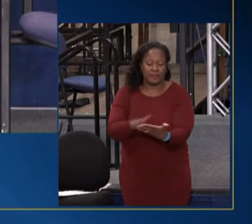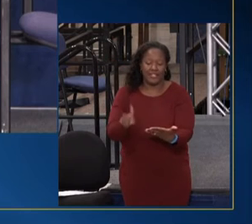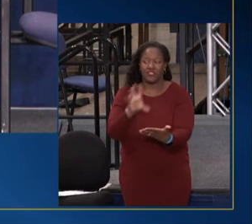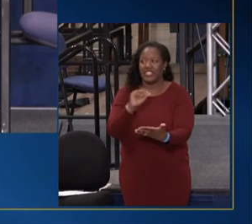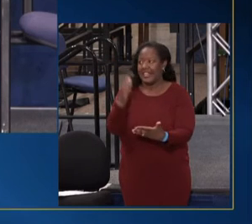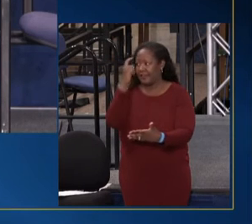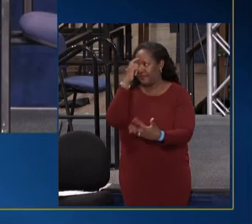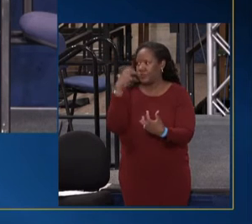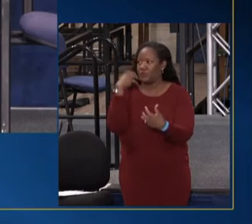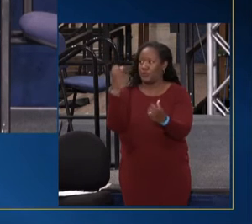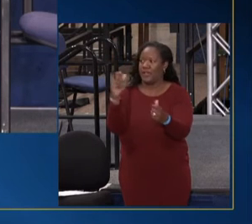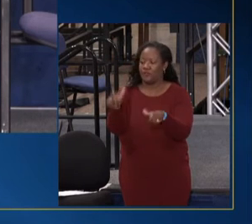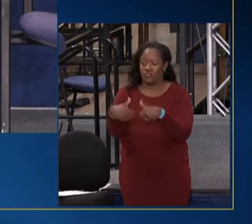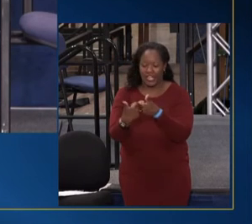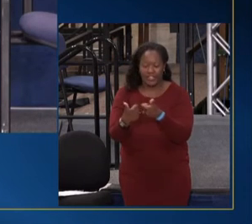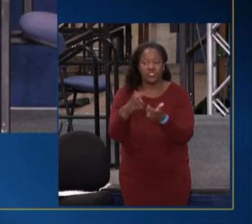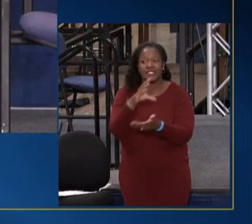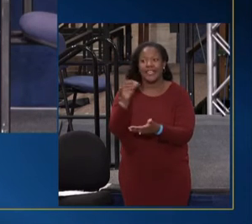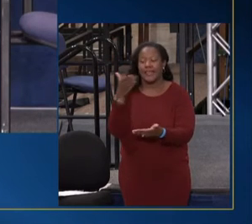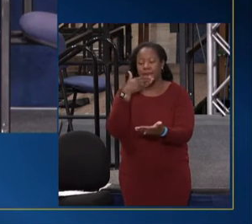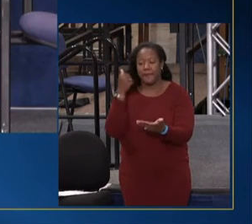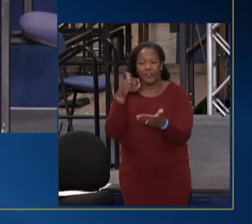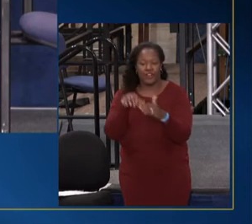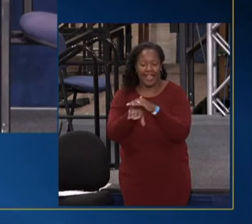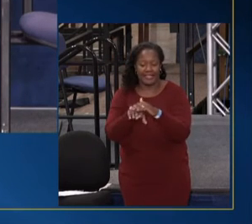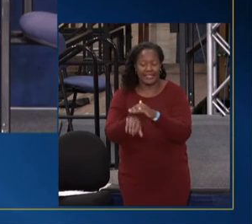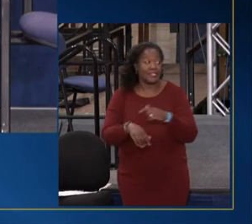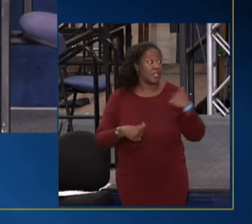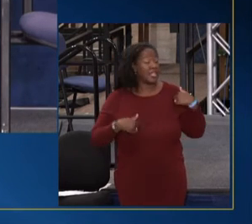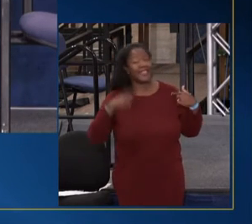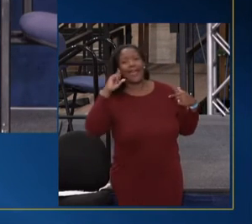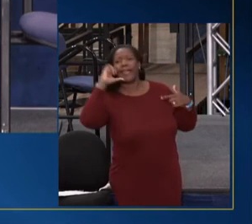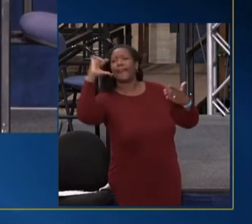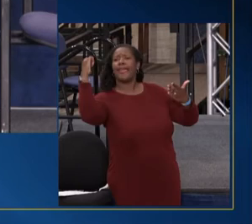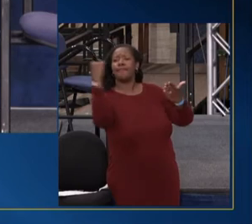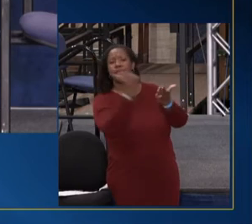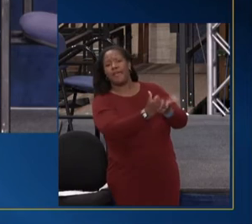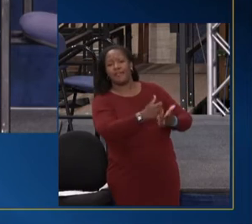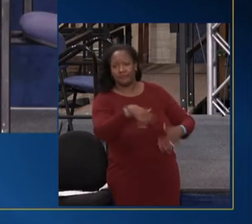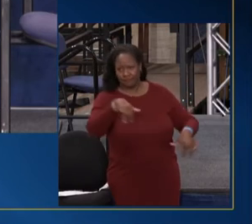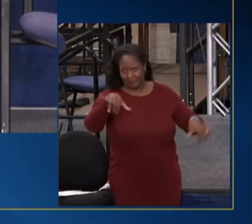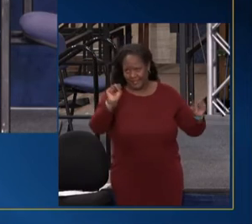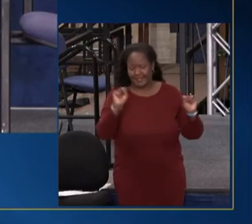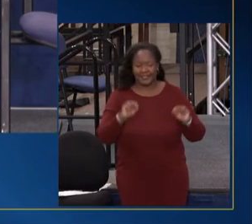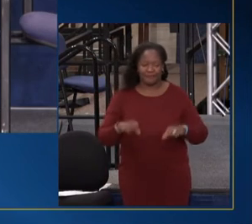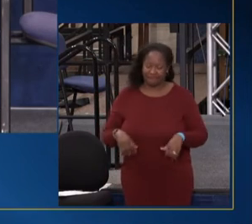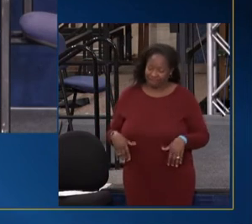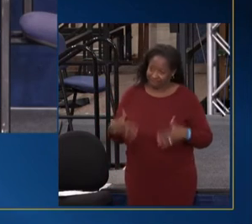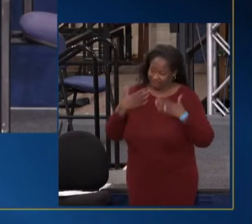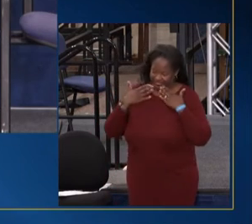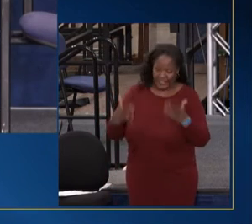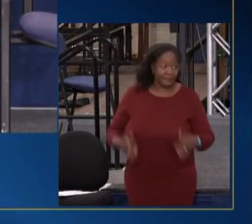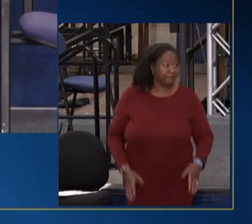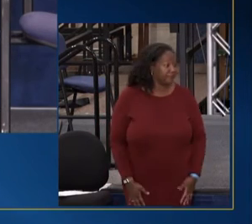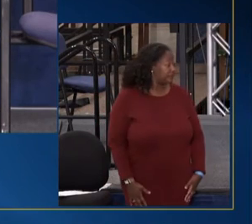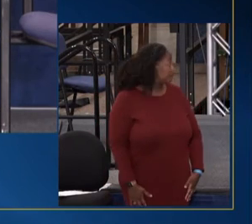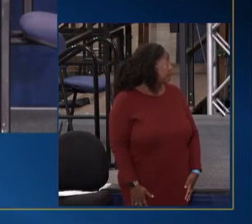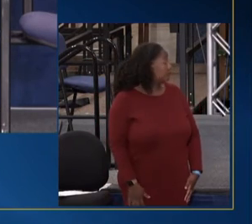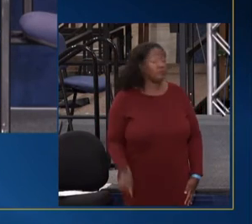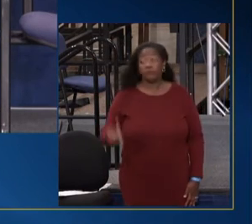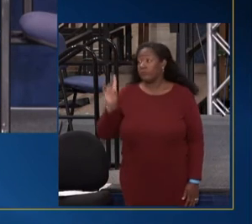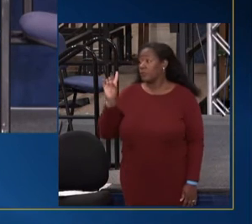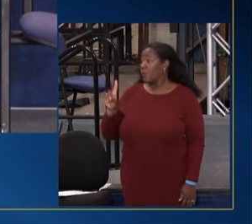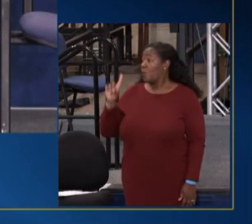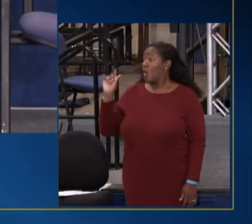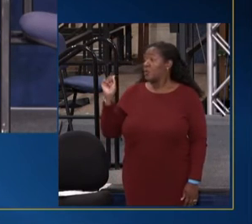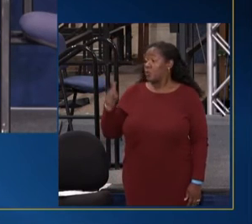health challenges and better access to services. Can I hear an amen? That's amazing. Thank you. I think we have time for one question